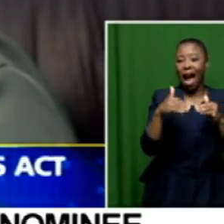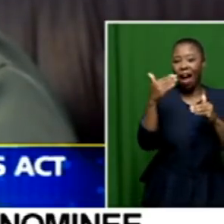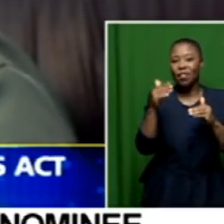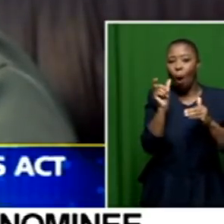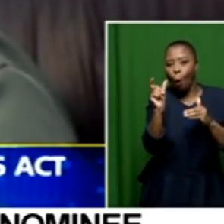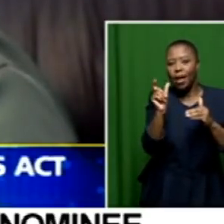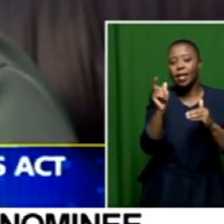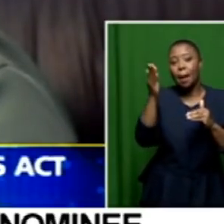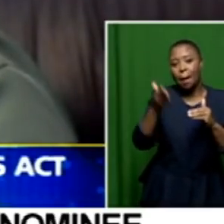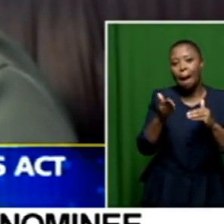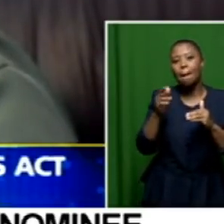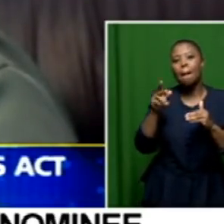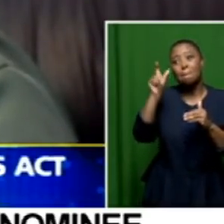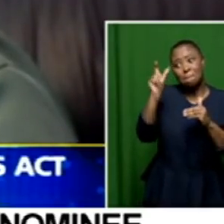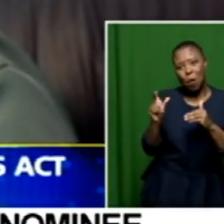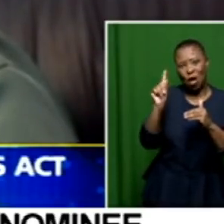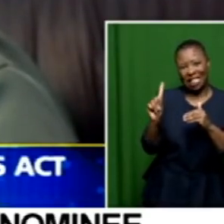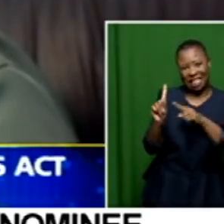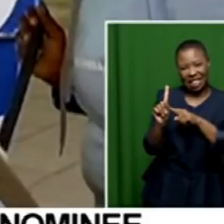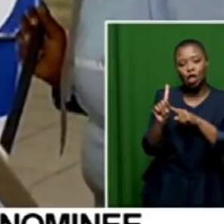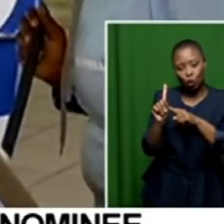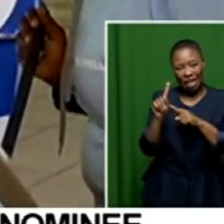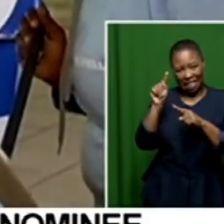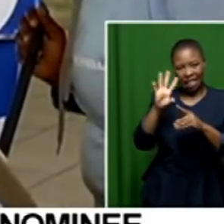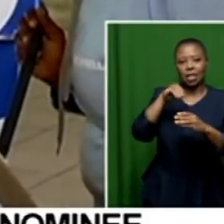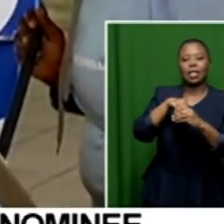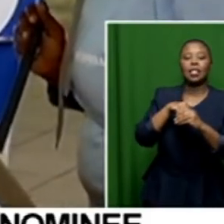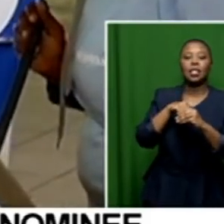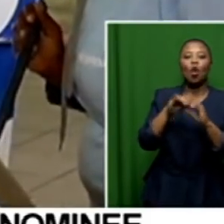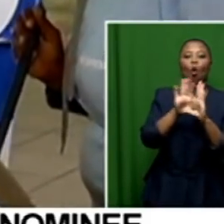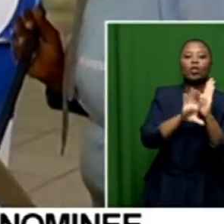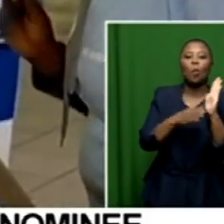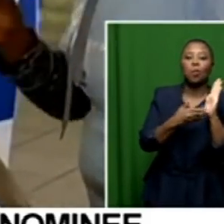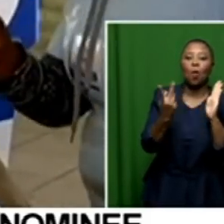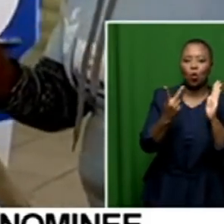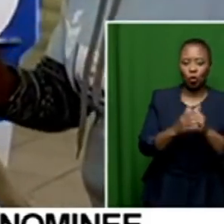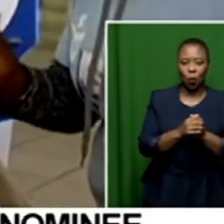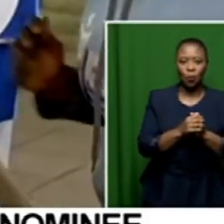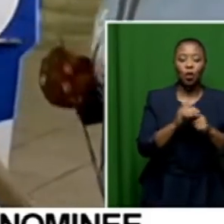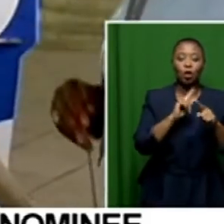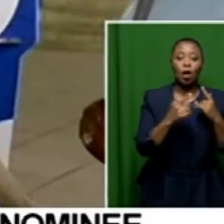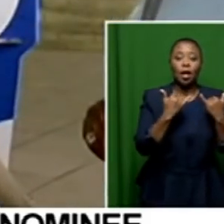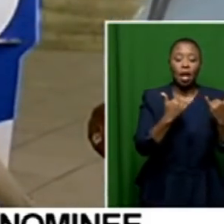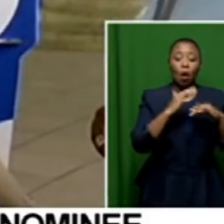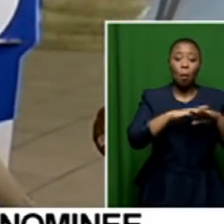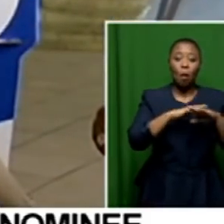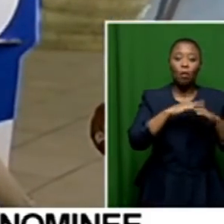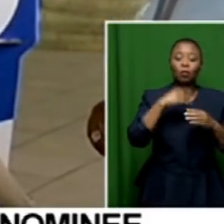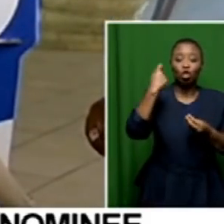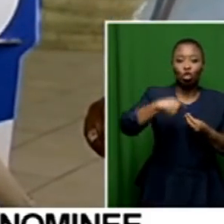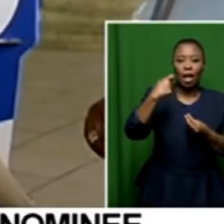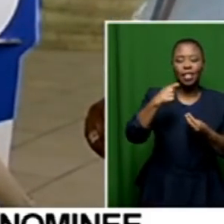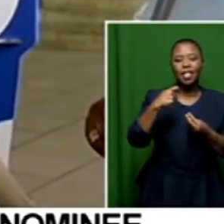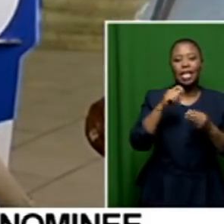in Section 11 is inconsistent with the Constitution. Madlanga also delivered another landmark judgment on